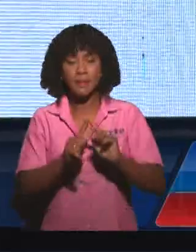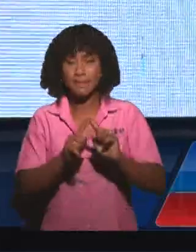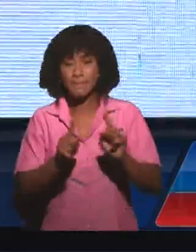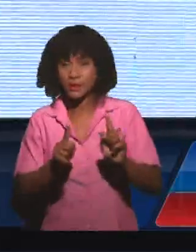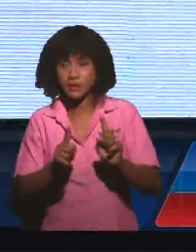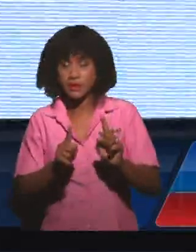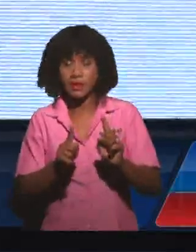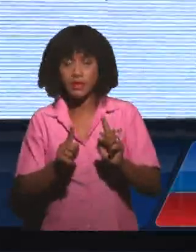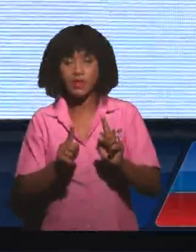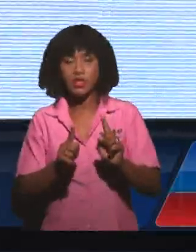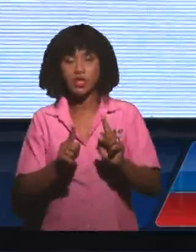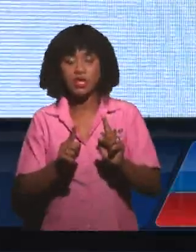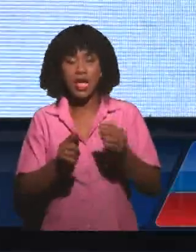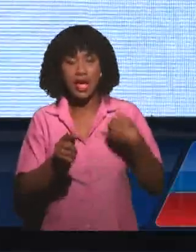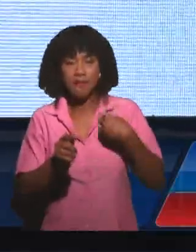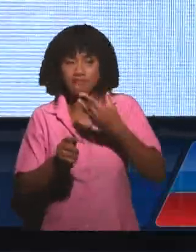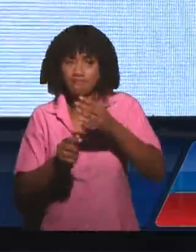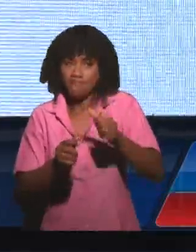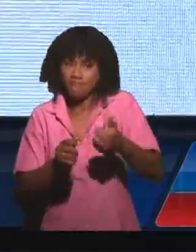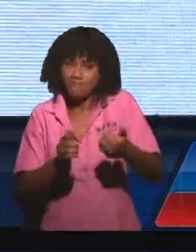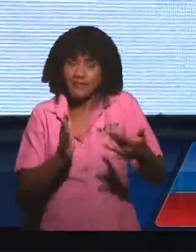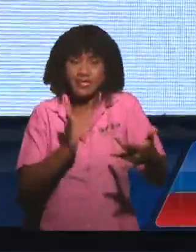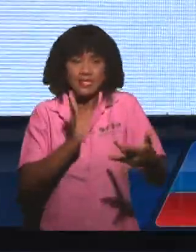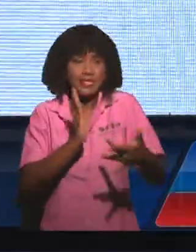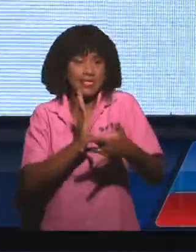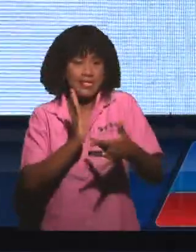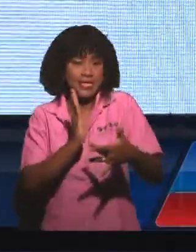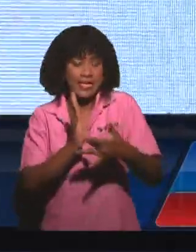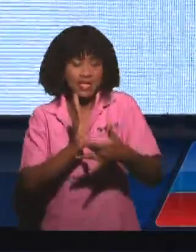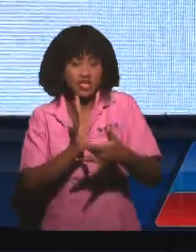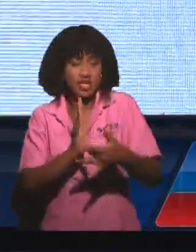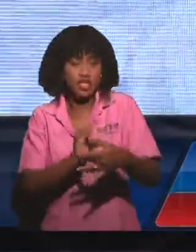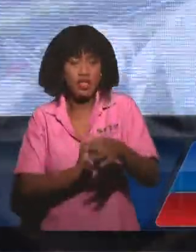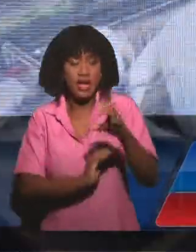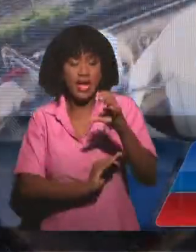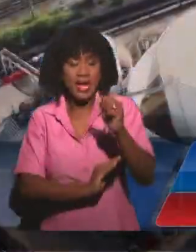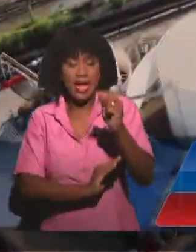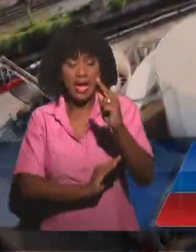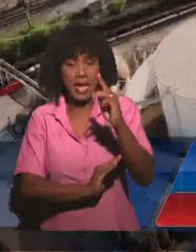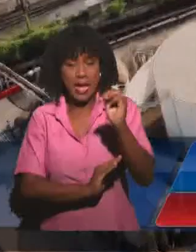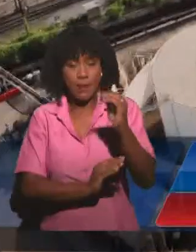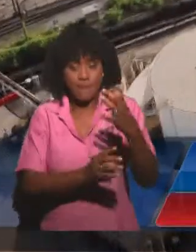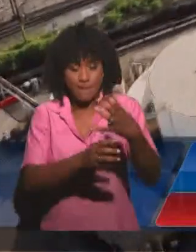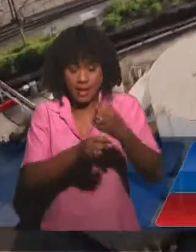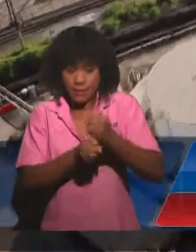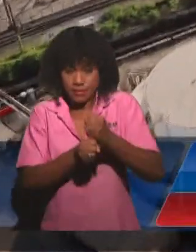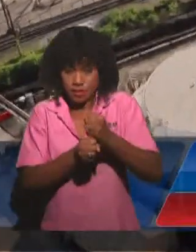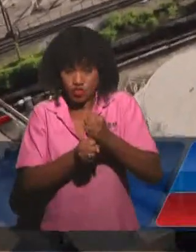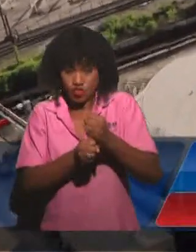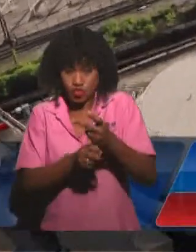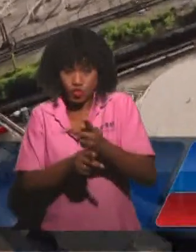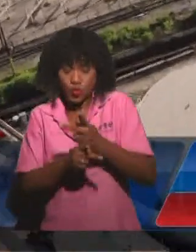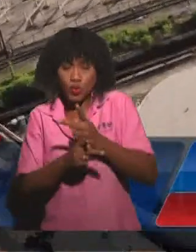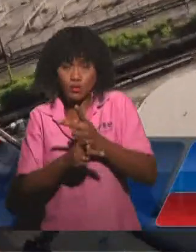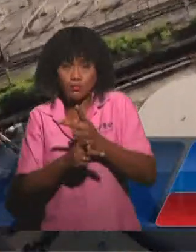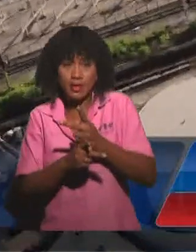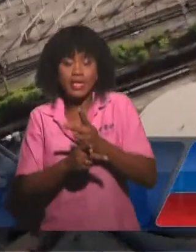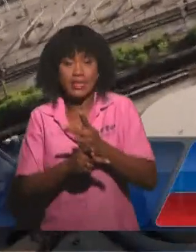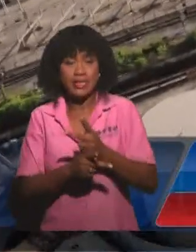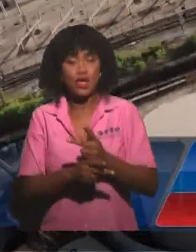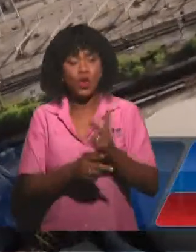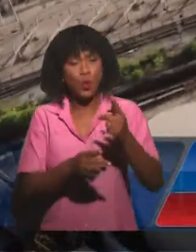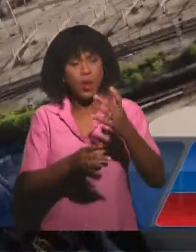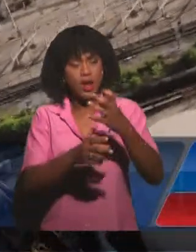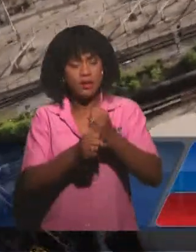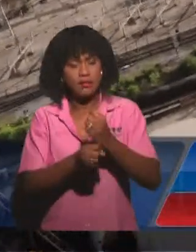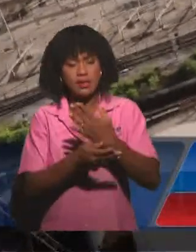employ additional technologies such as carbon capture and storage. This is intended to capture some of the carbon